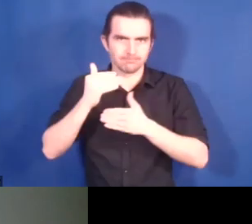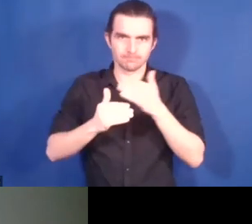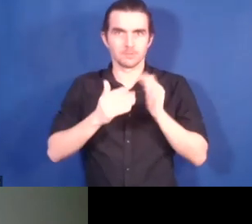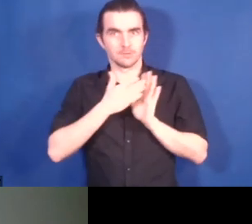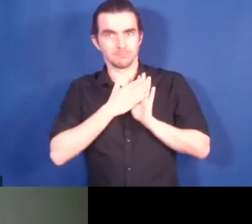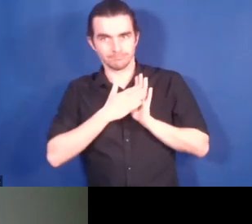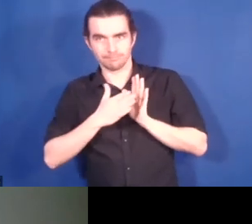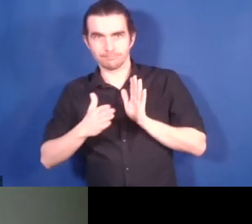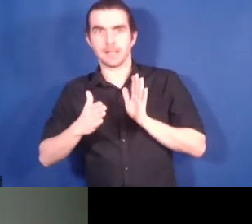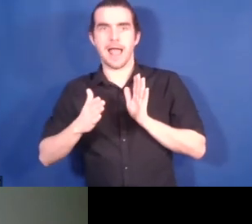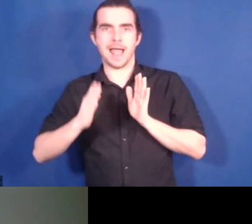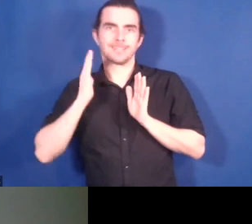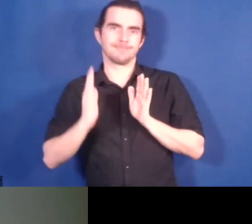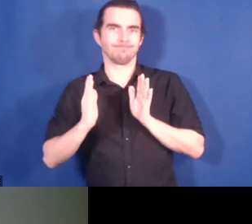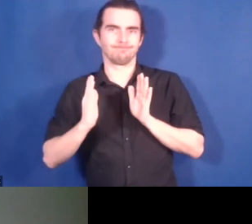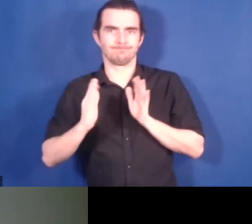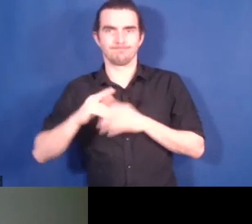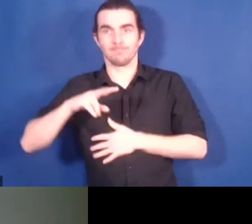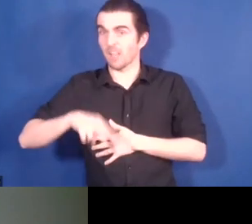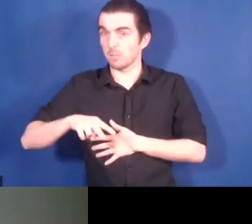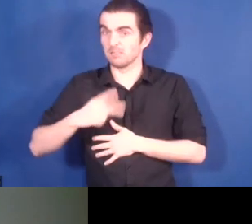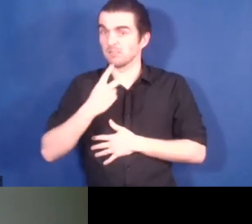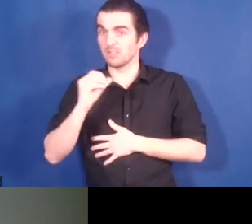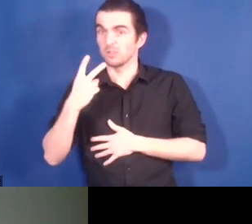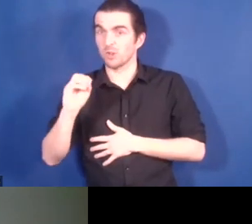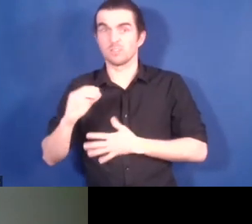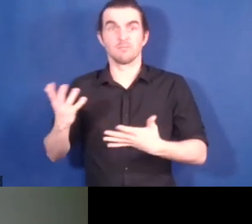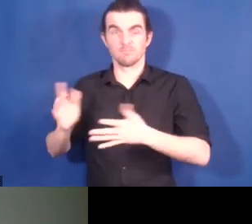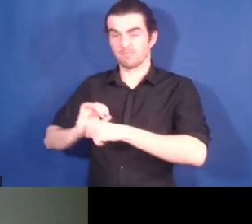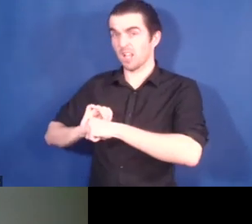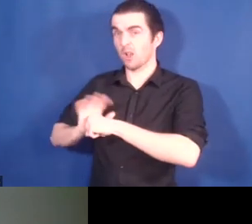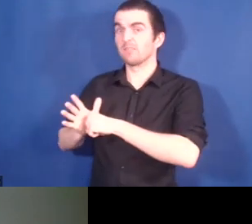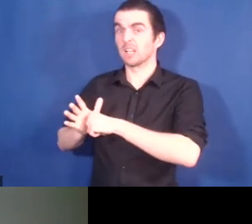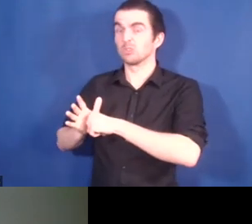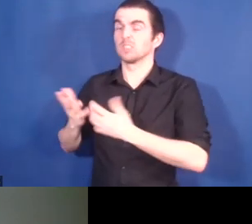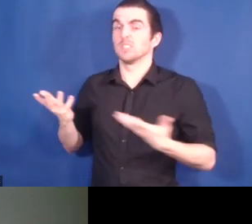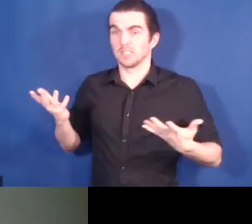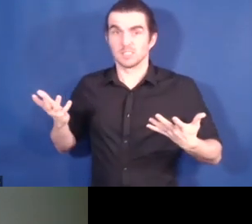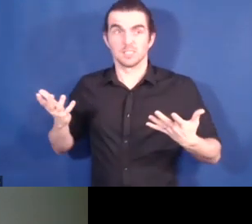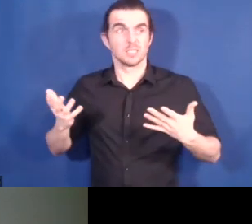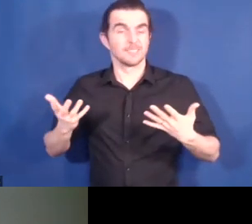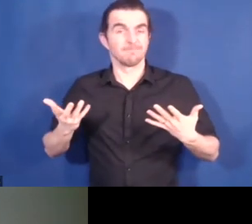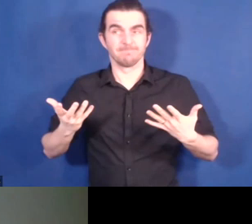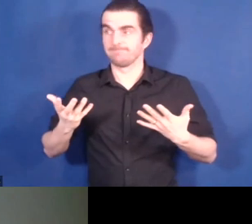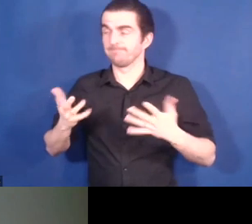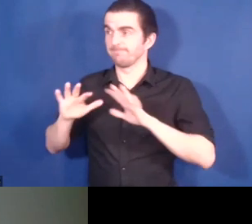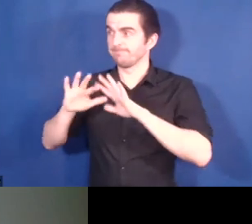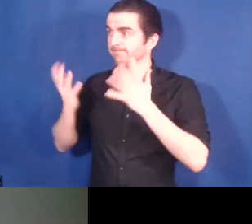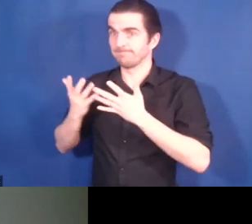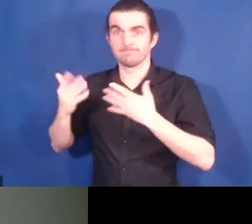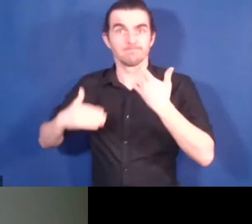series of webinars, is one consequence of that shutdown. It's a really successful